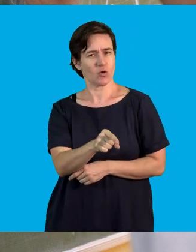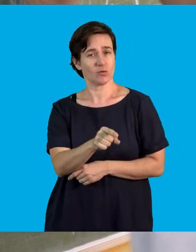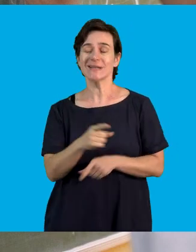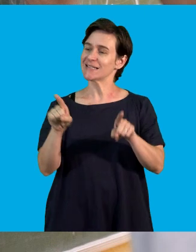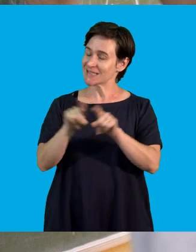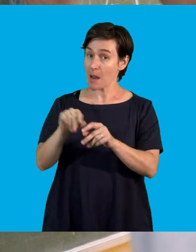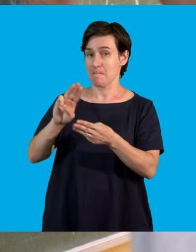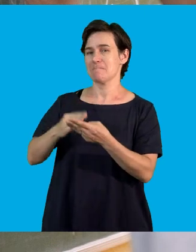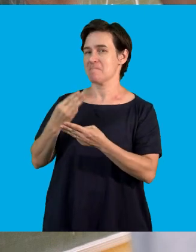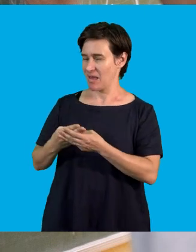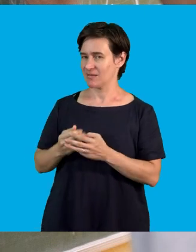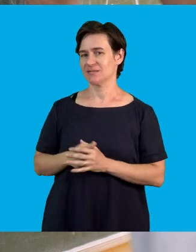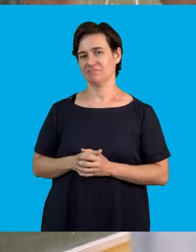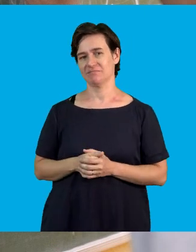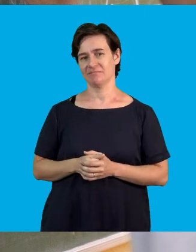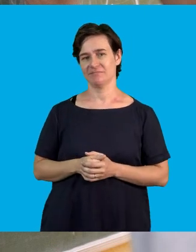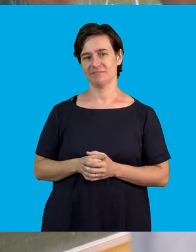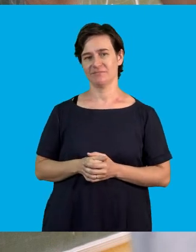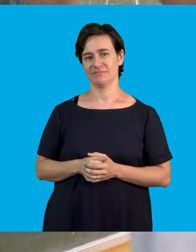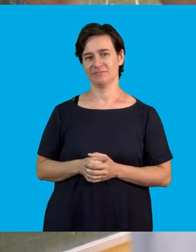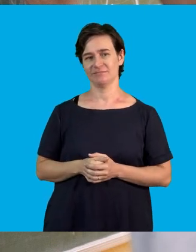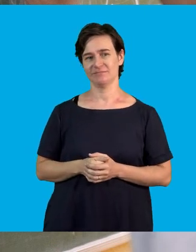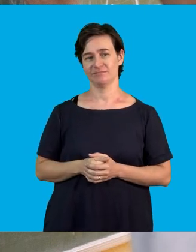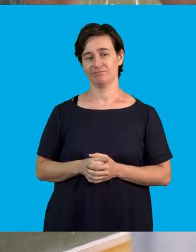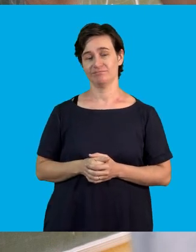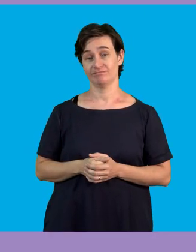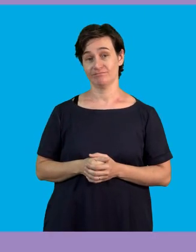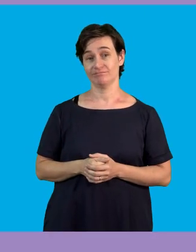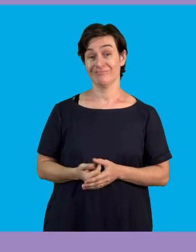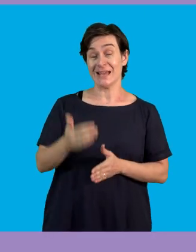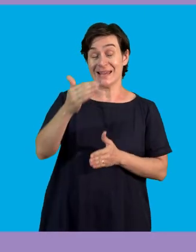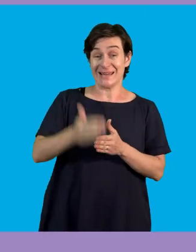purpose, so does mathematics.